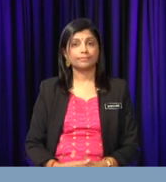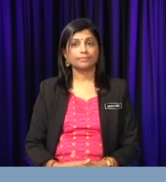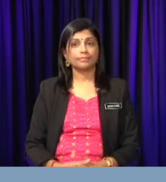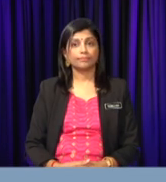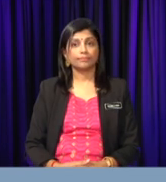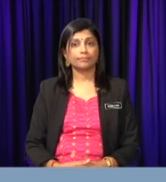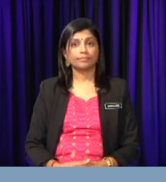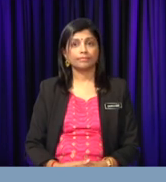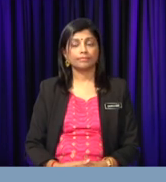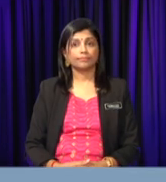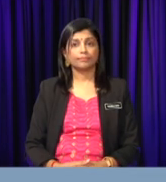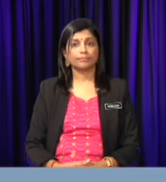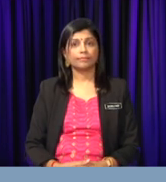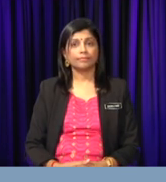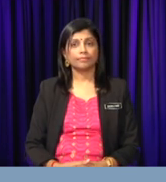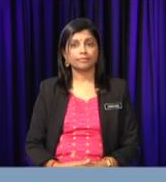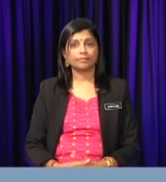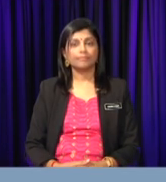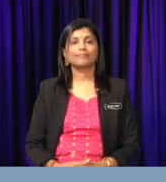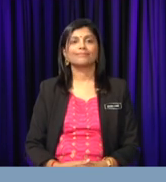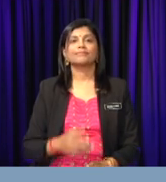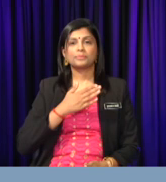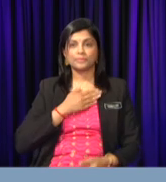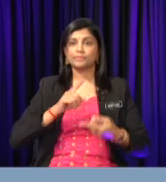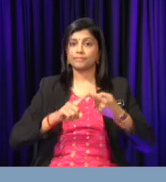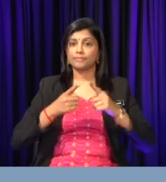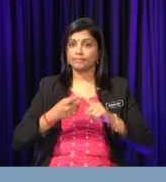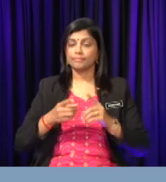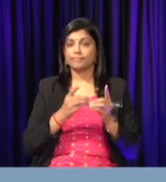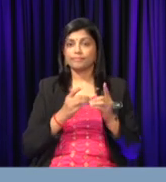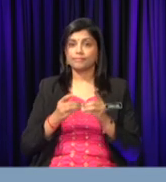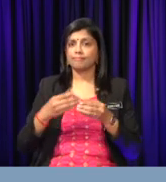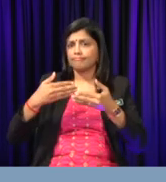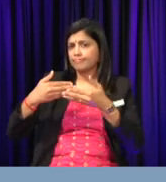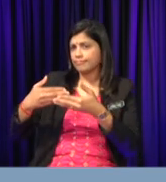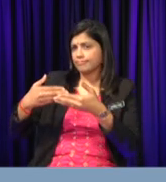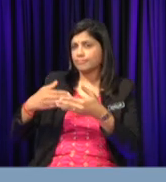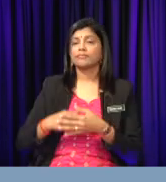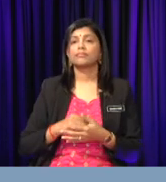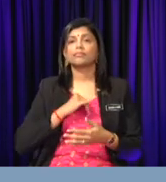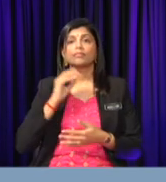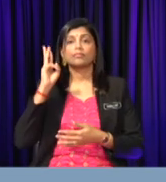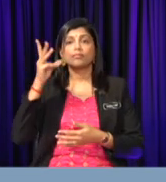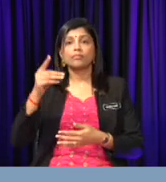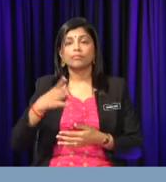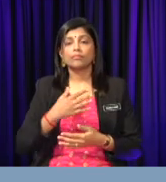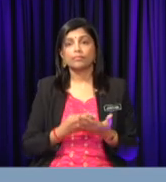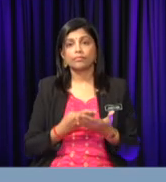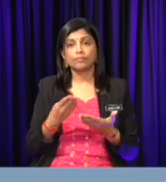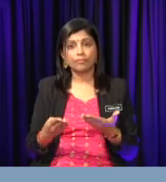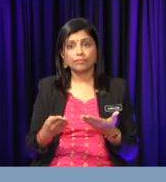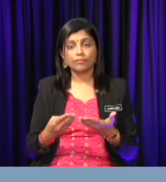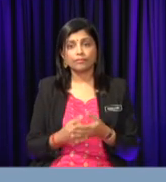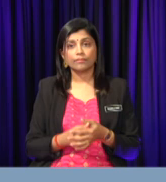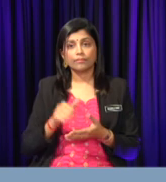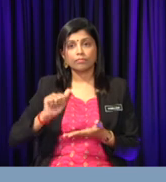since my friend's birthday is around the corner, I would buy a notebook